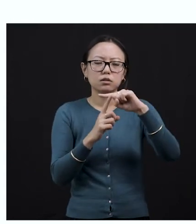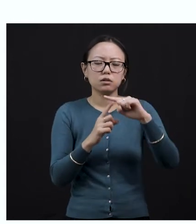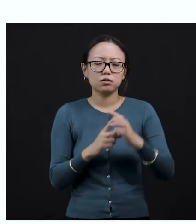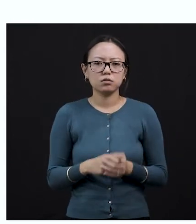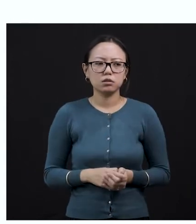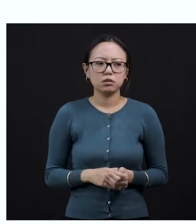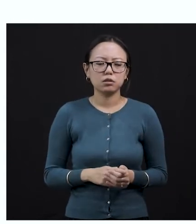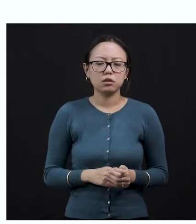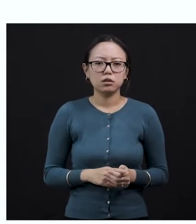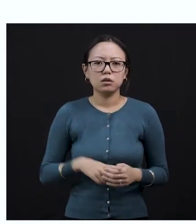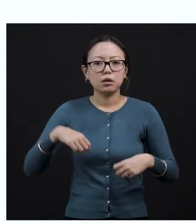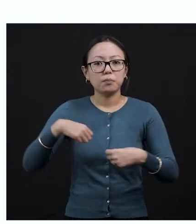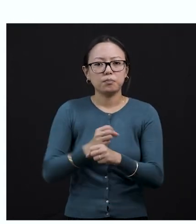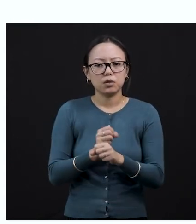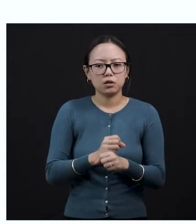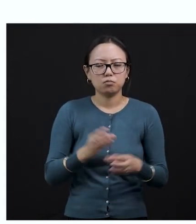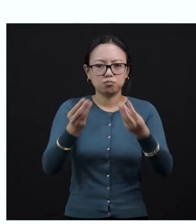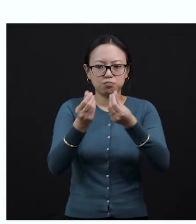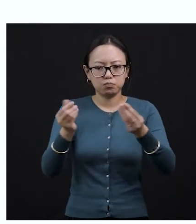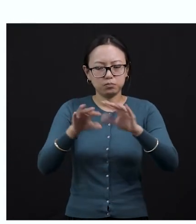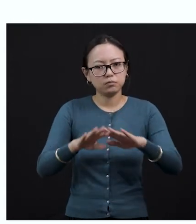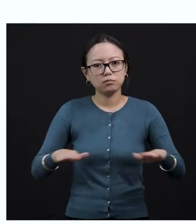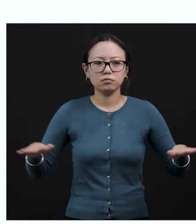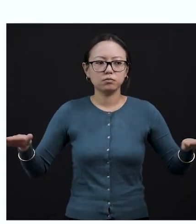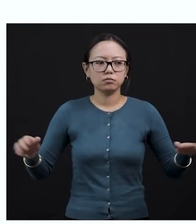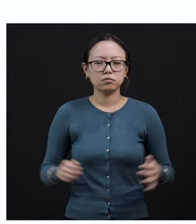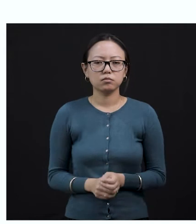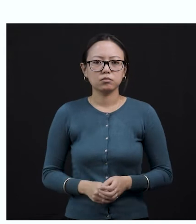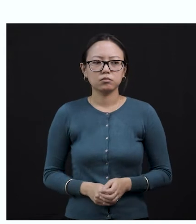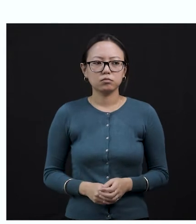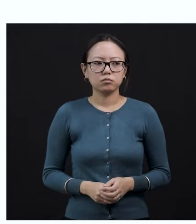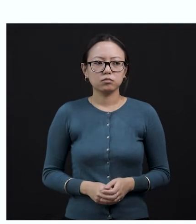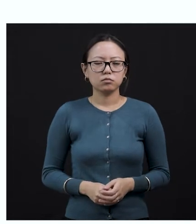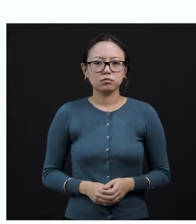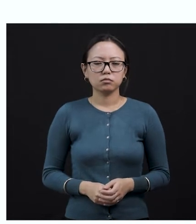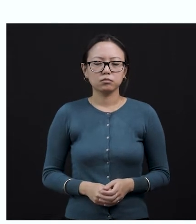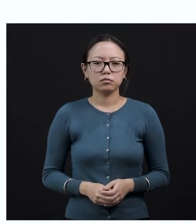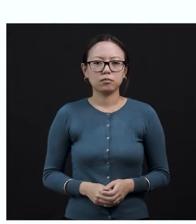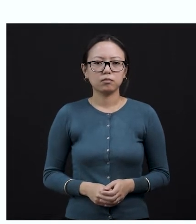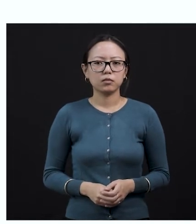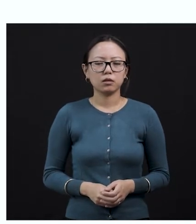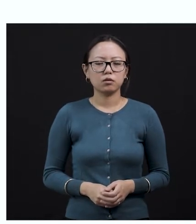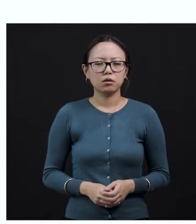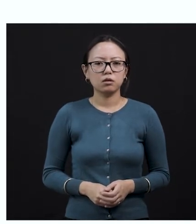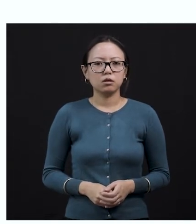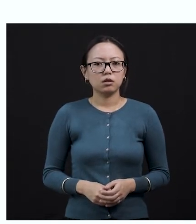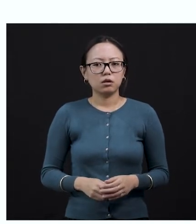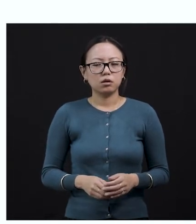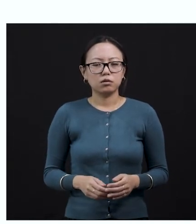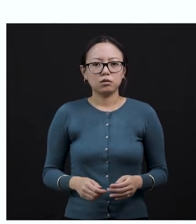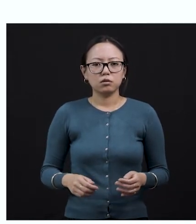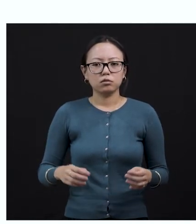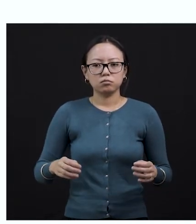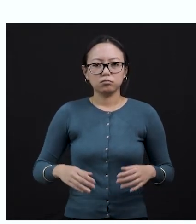rectangular shape. That was, it was longer, okay, the body was longer. However, in the later part, they